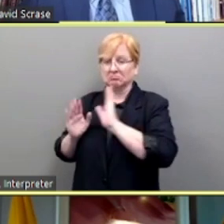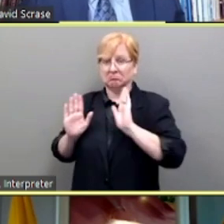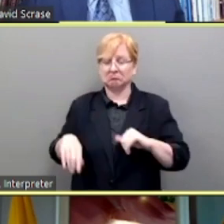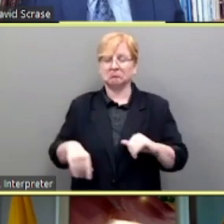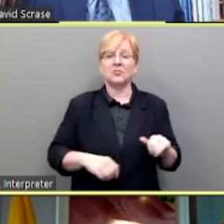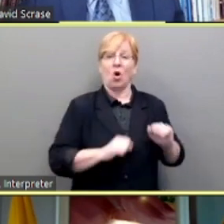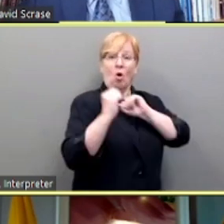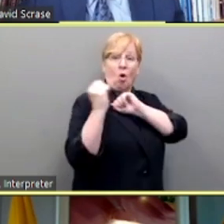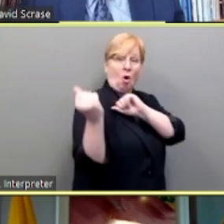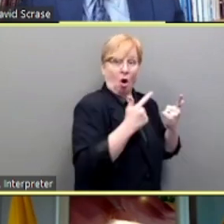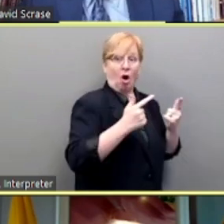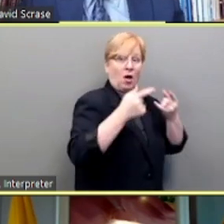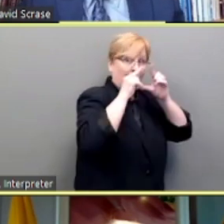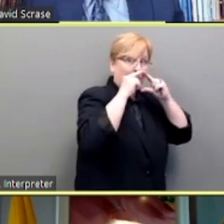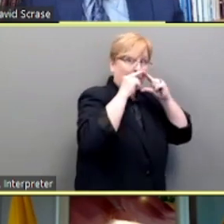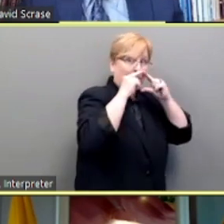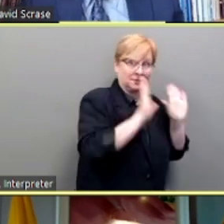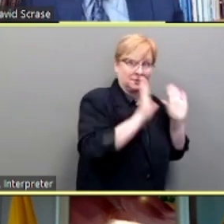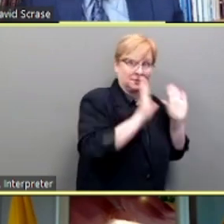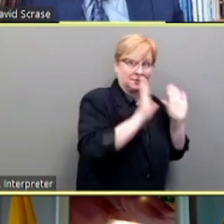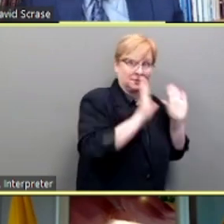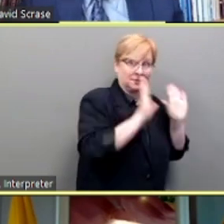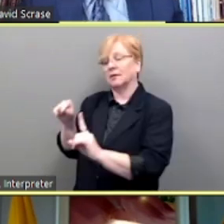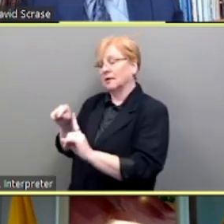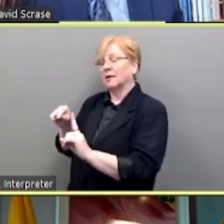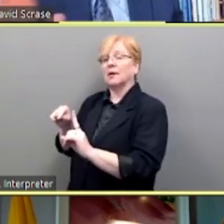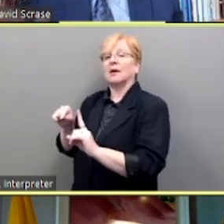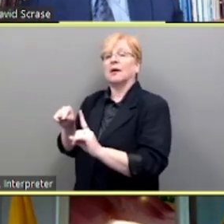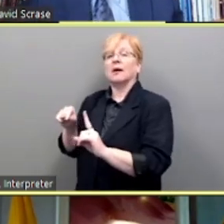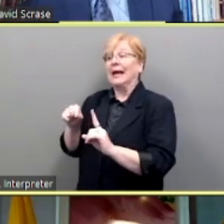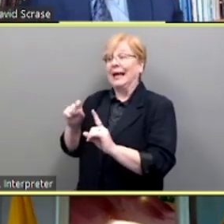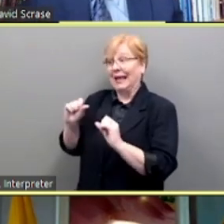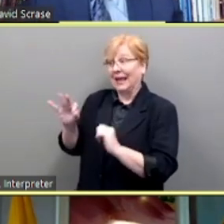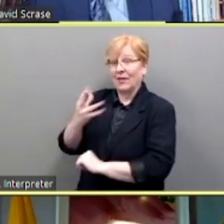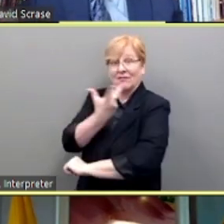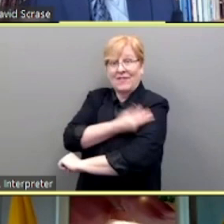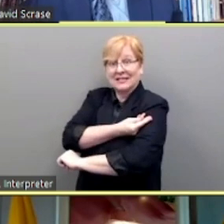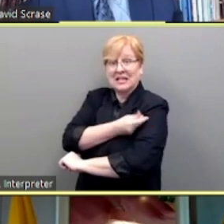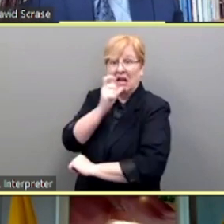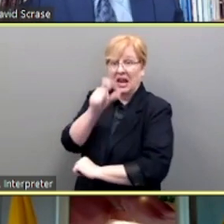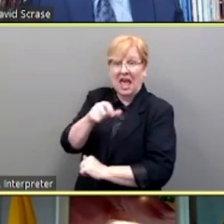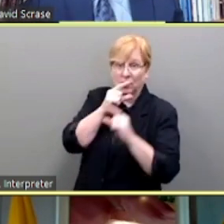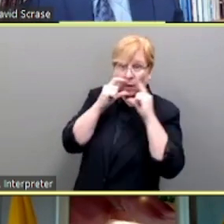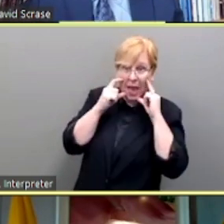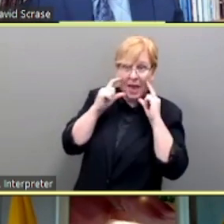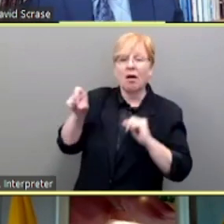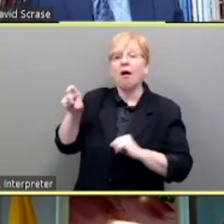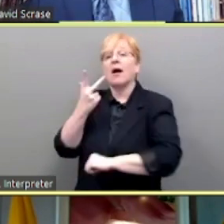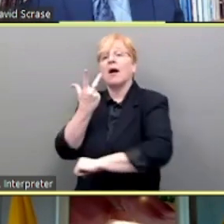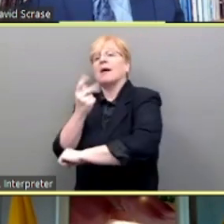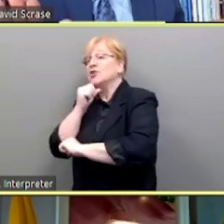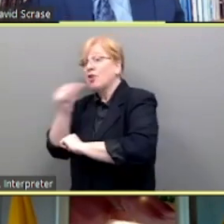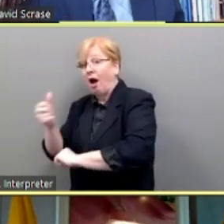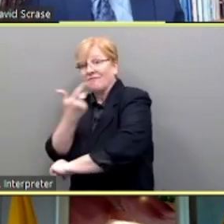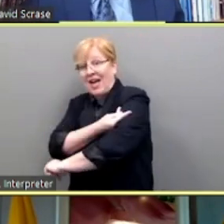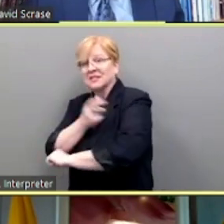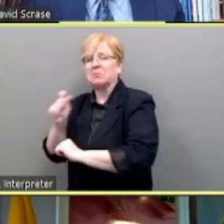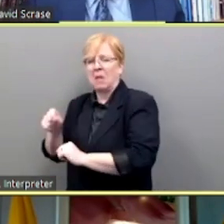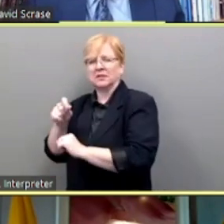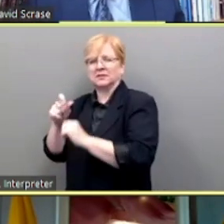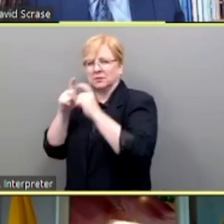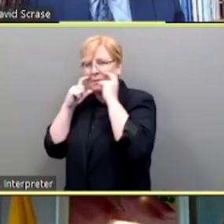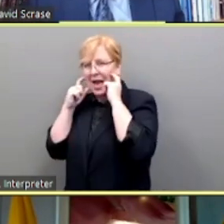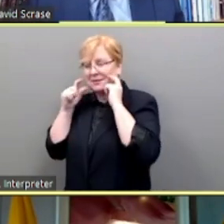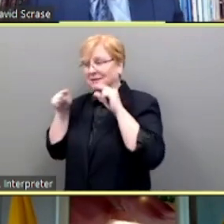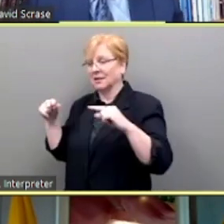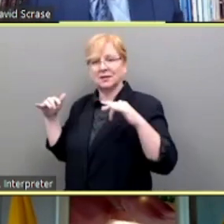actually produces 400 more cases a day throughout all of New Mexico, not just in schools, all through New Mexico, than if we let the